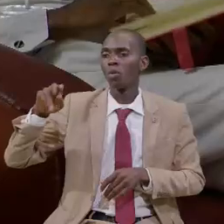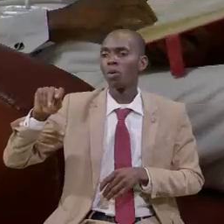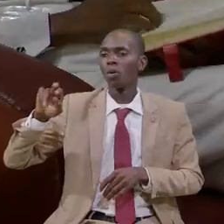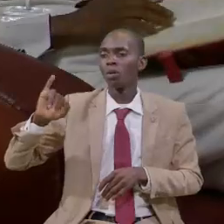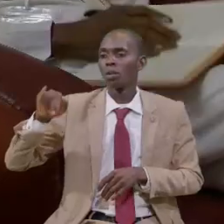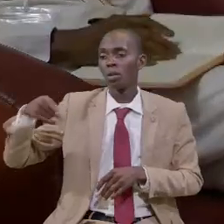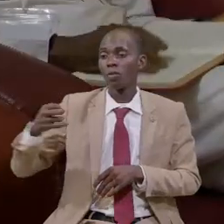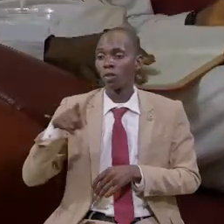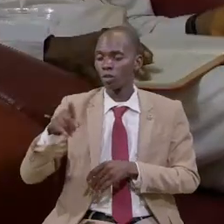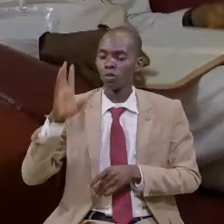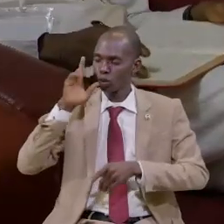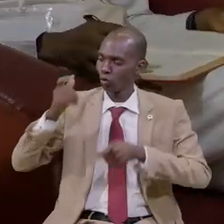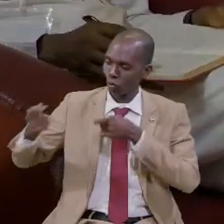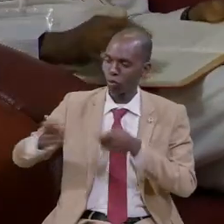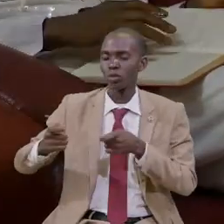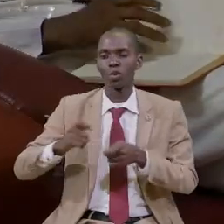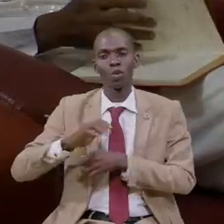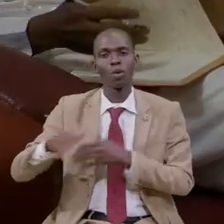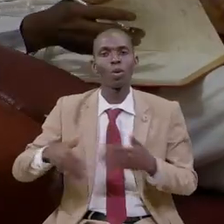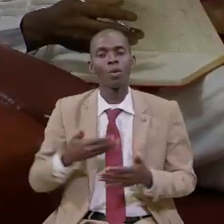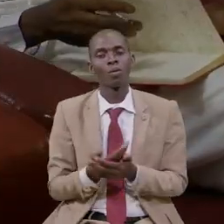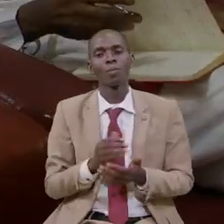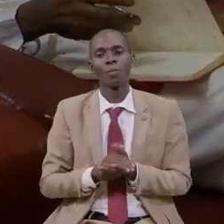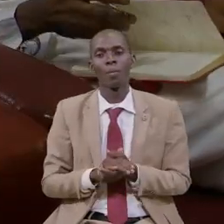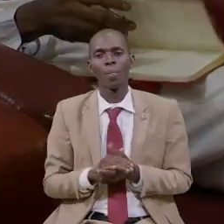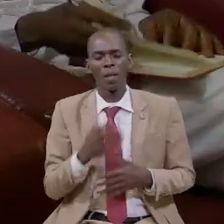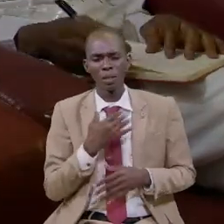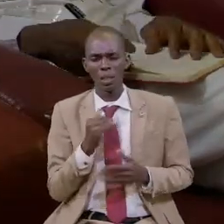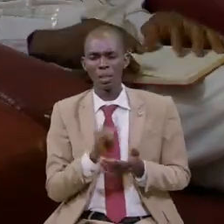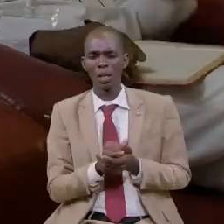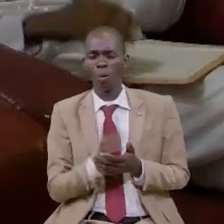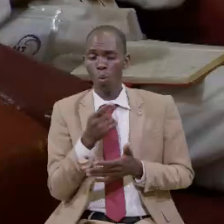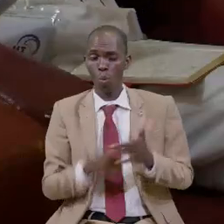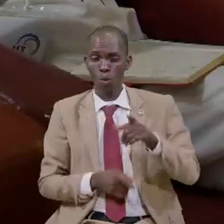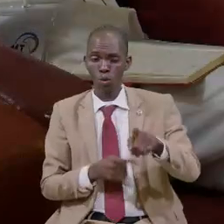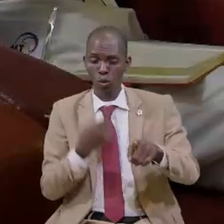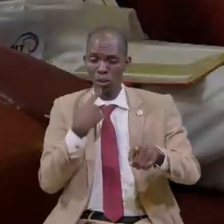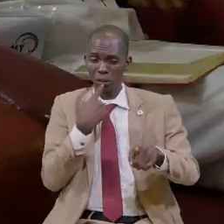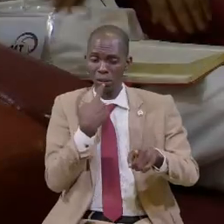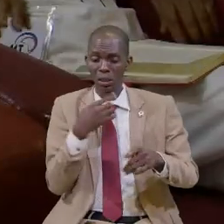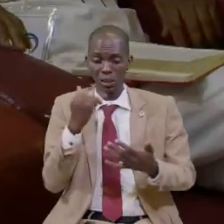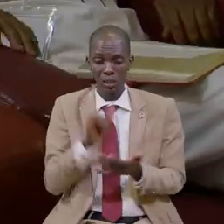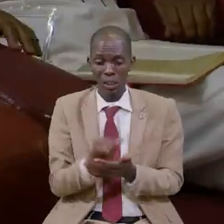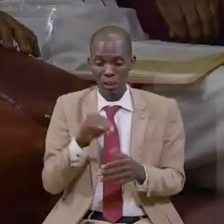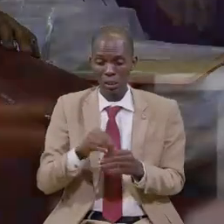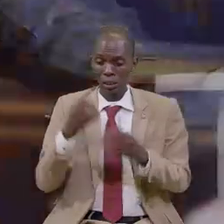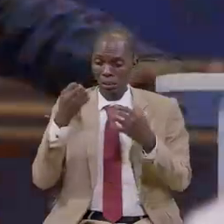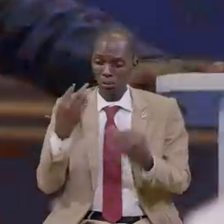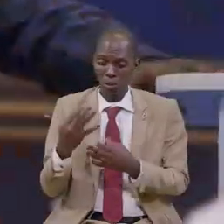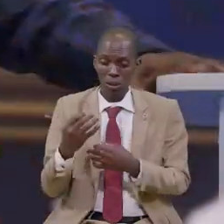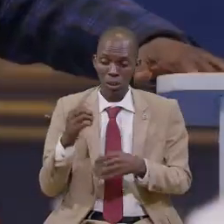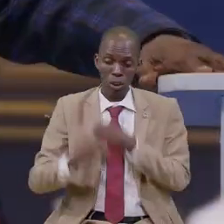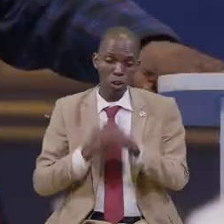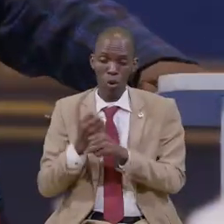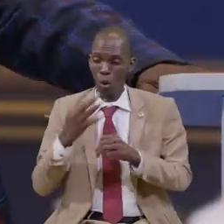they said, that thing you have said, that in the years of plenty we shall gather, go, and you